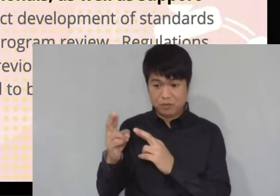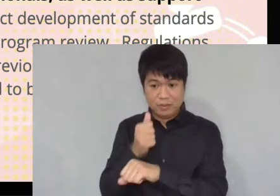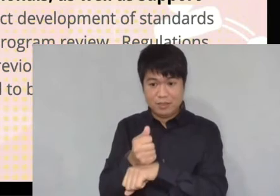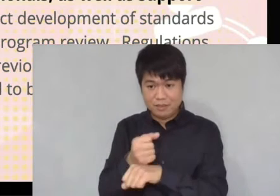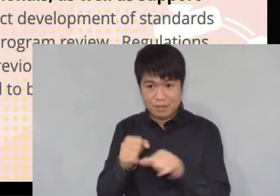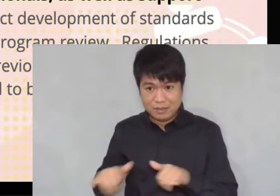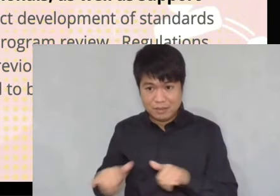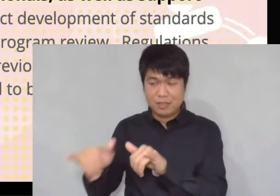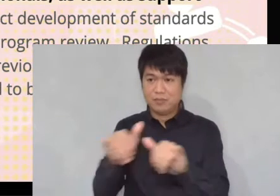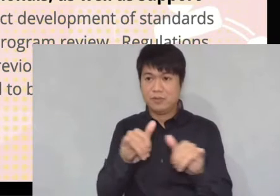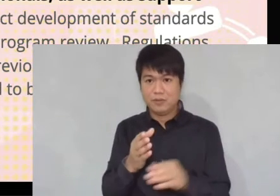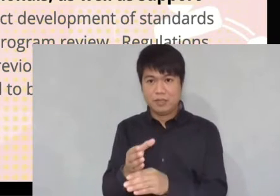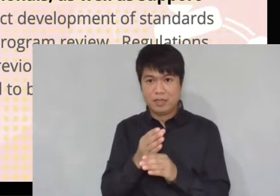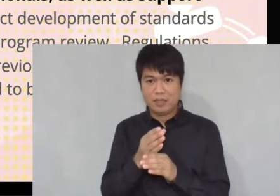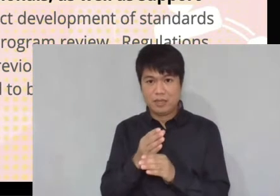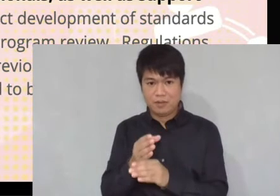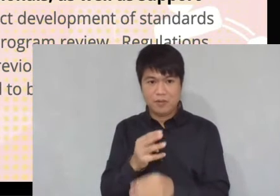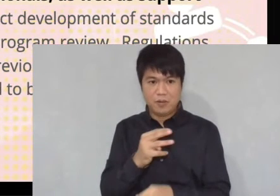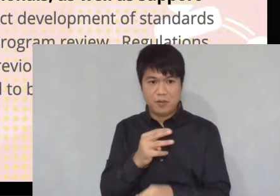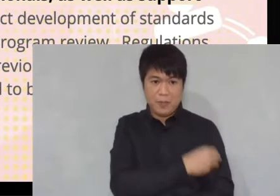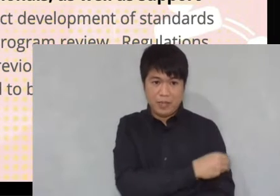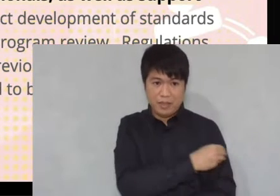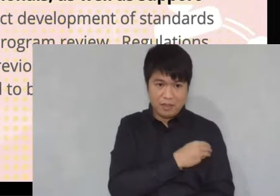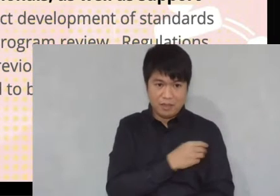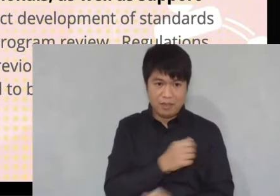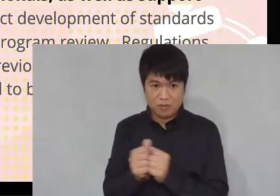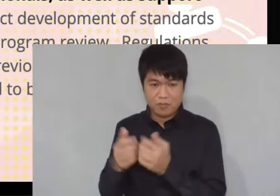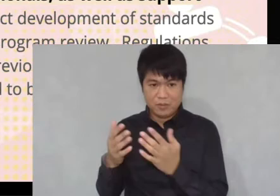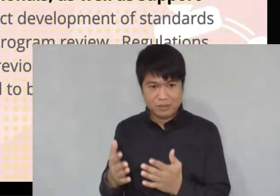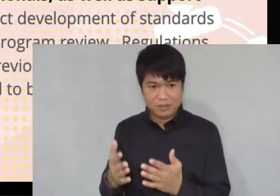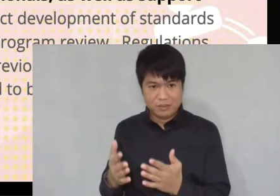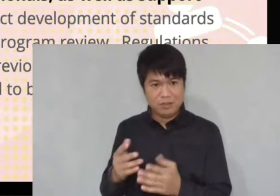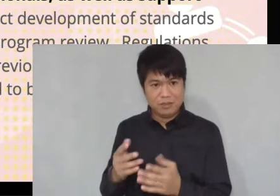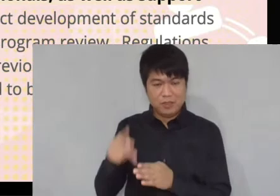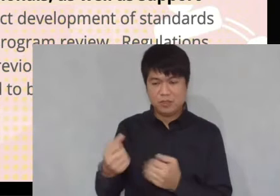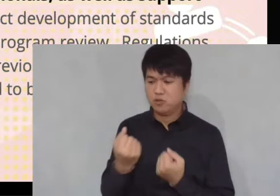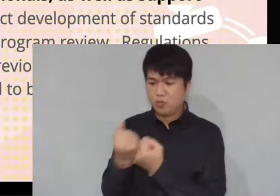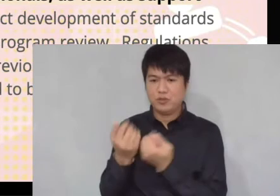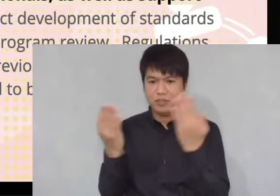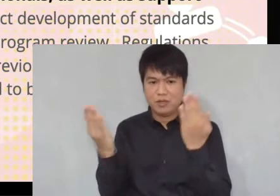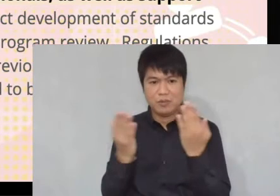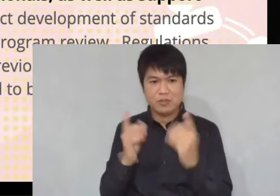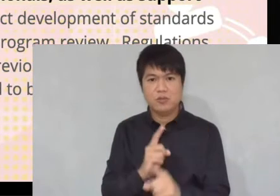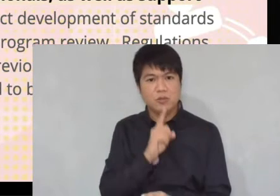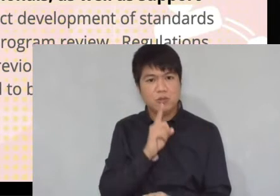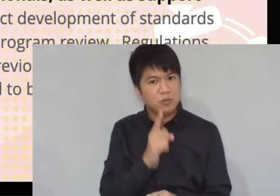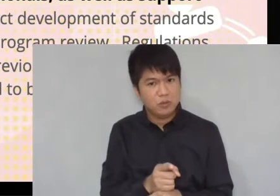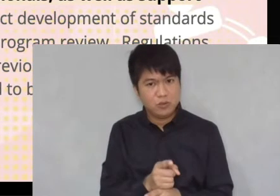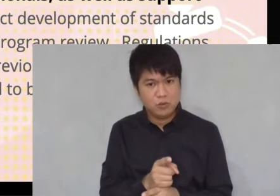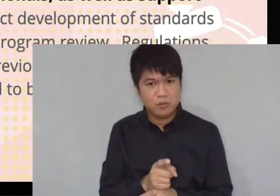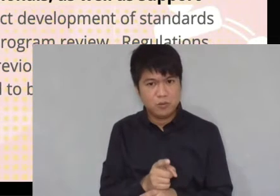standards of care for medical allied professionals as well as support services. So this should